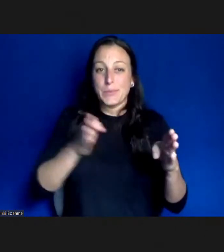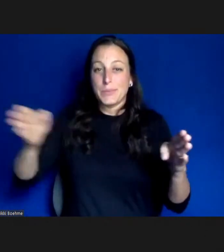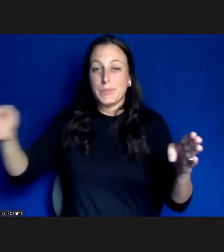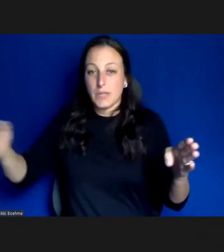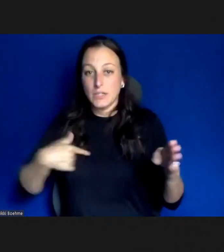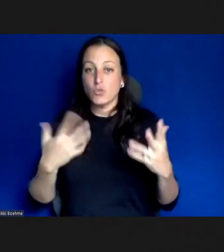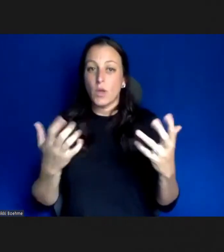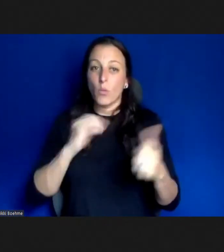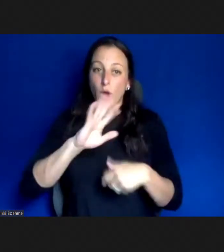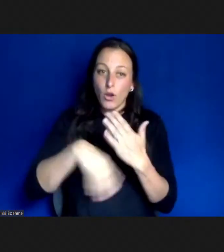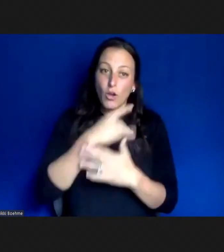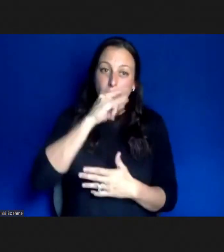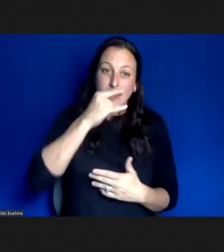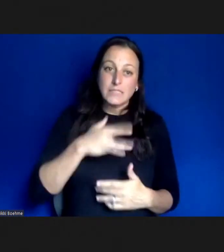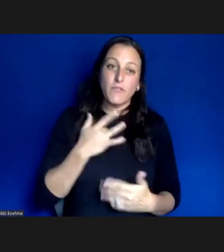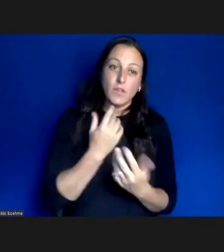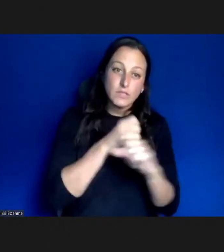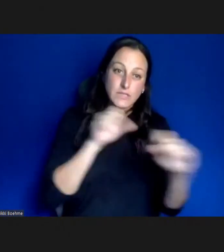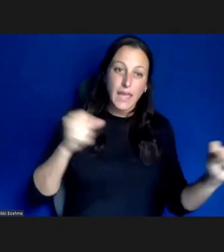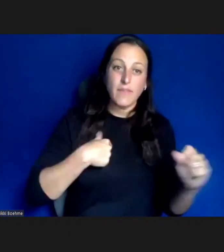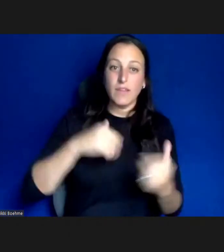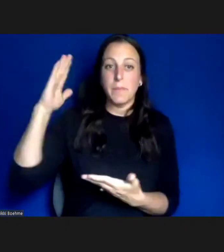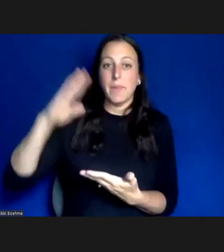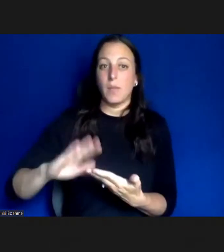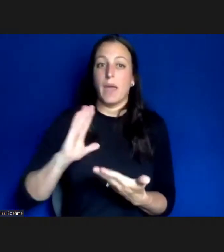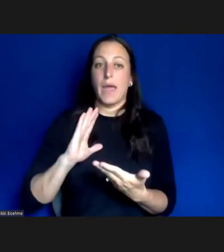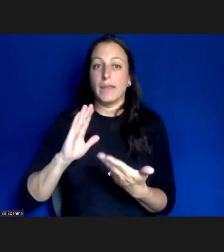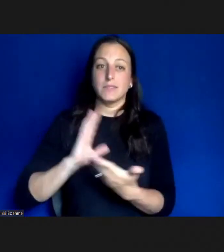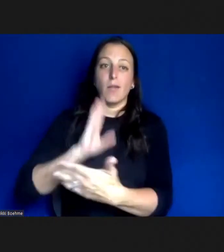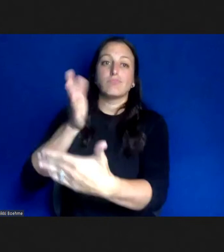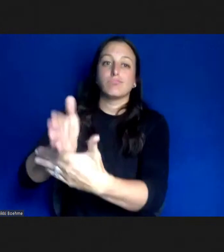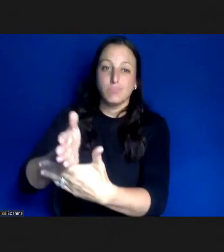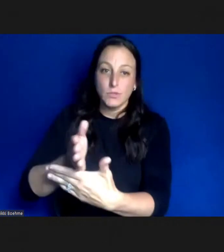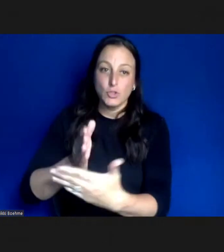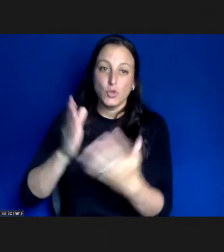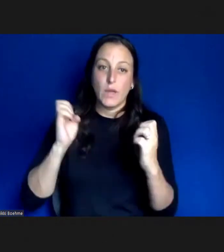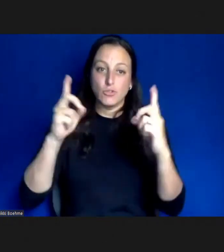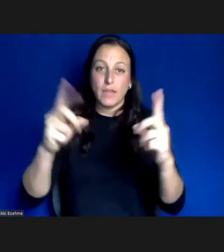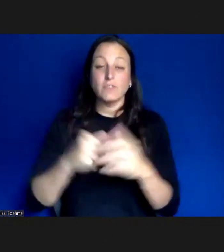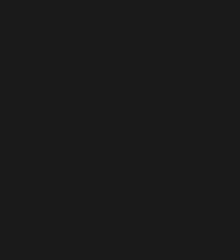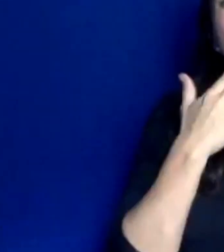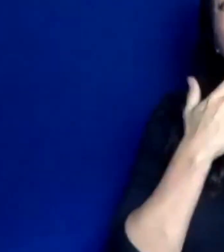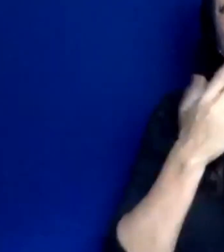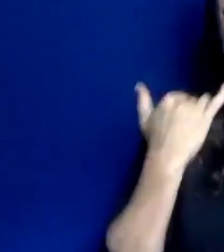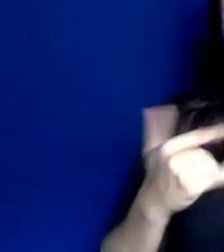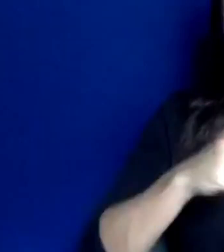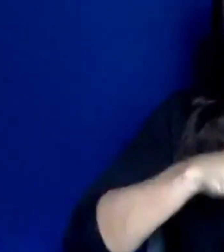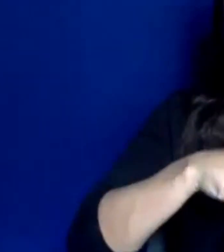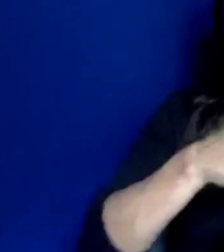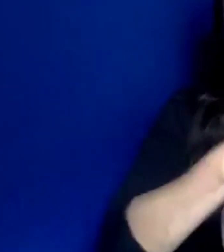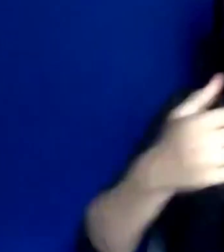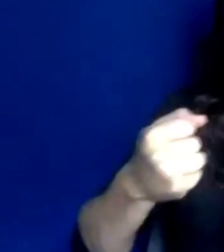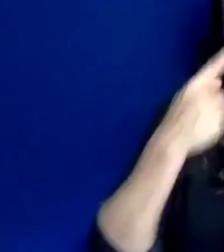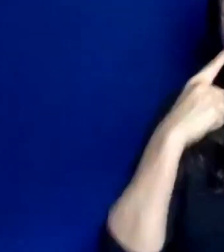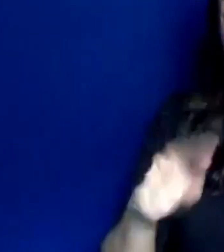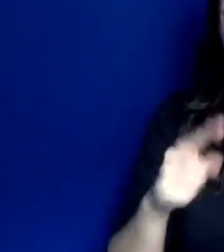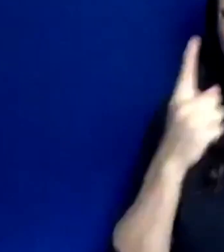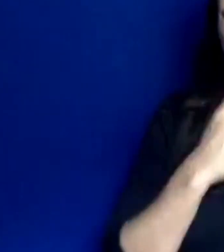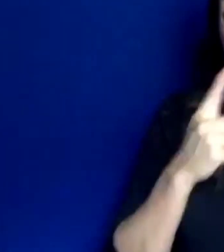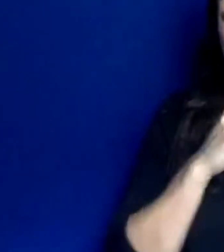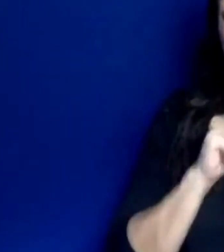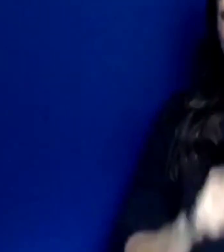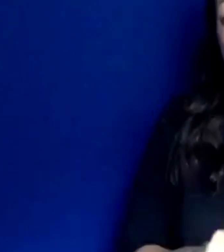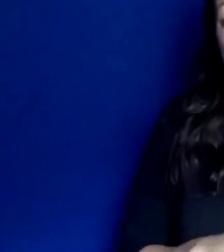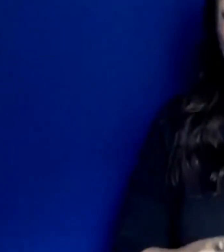safe, to minimize disruption to education. Right, thank you. We're going to be out of time here for the media Q&A